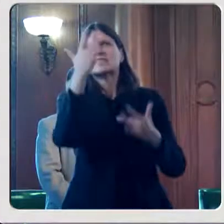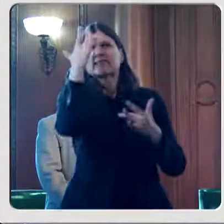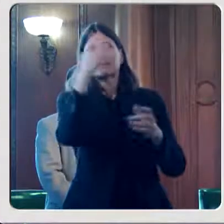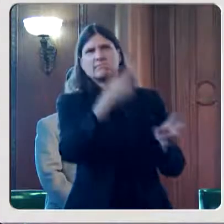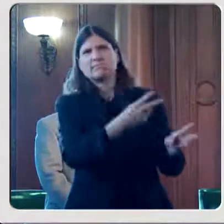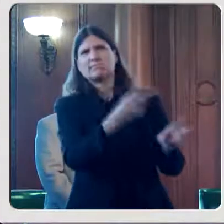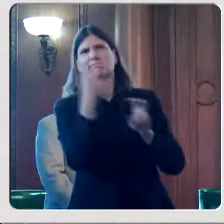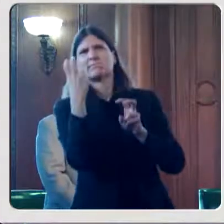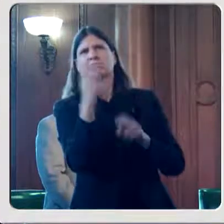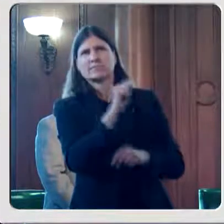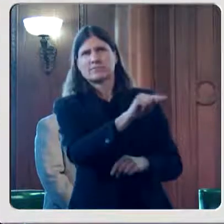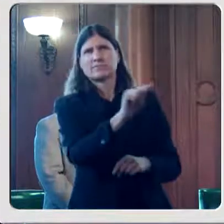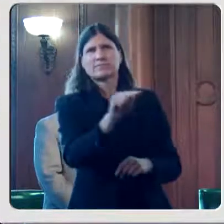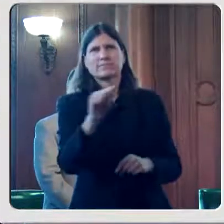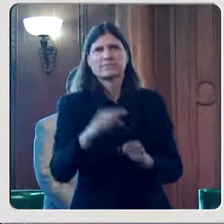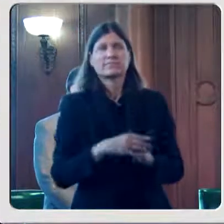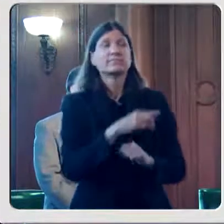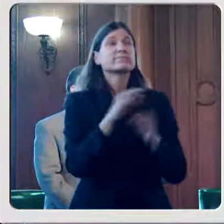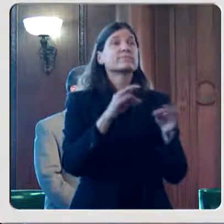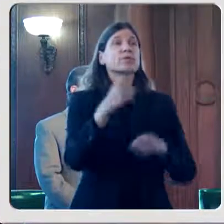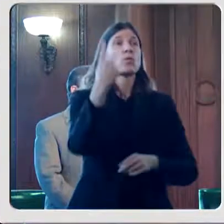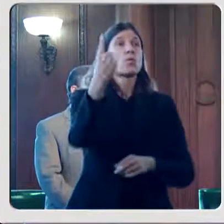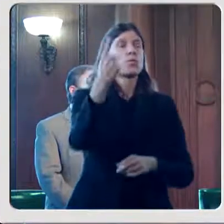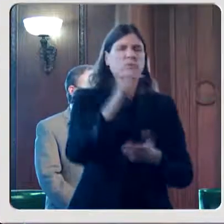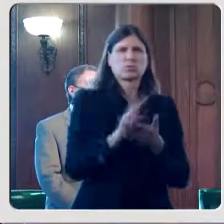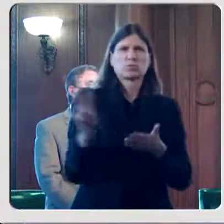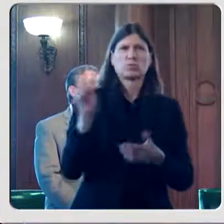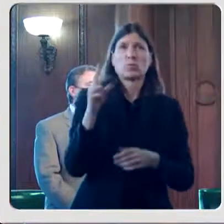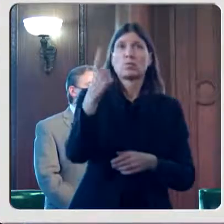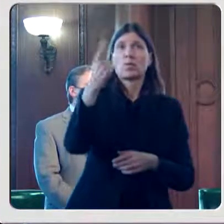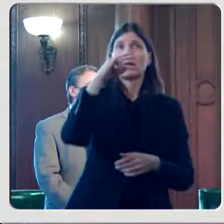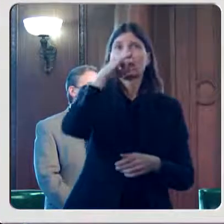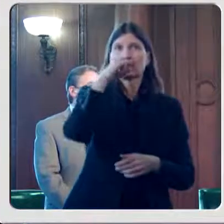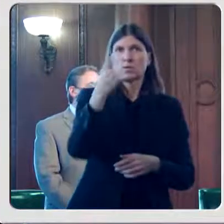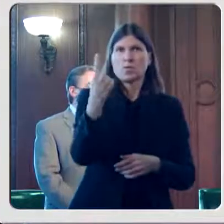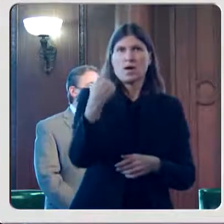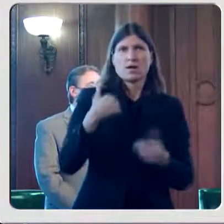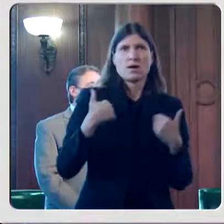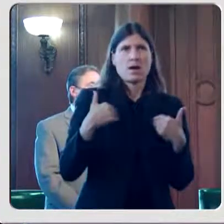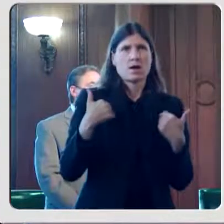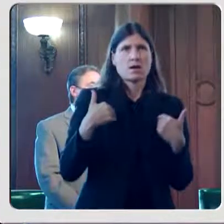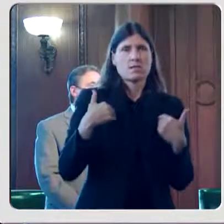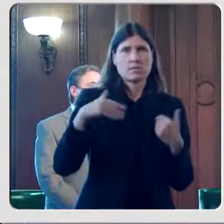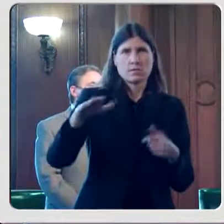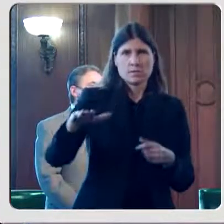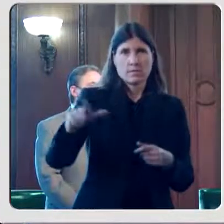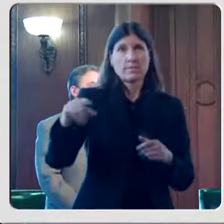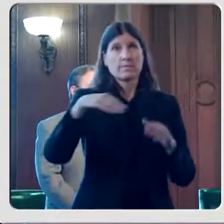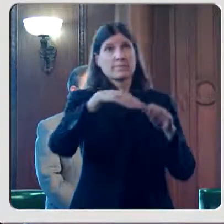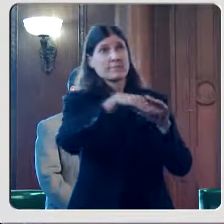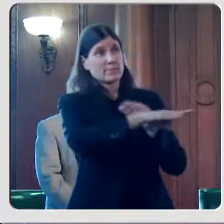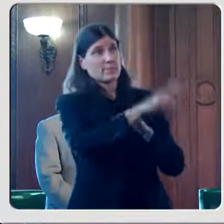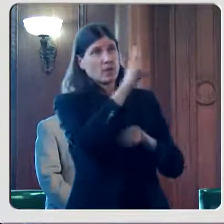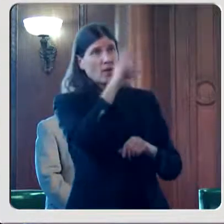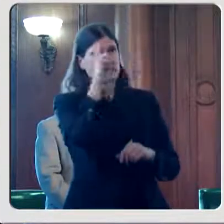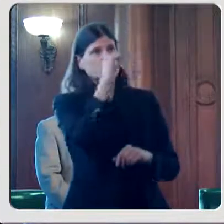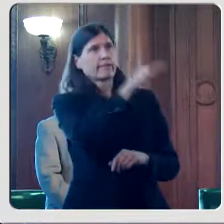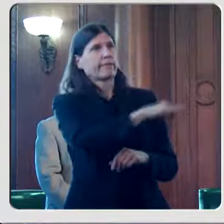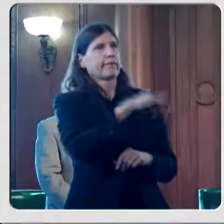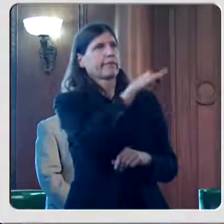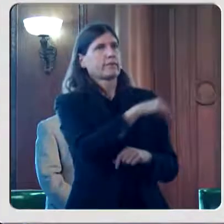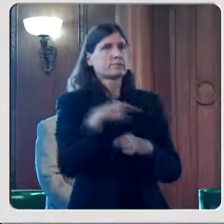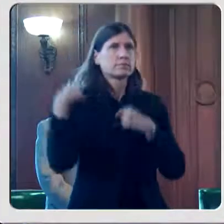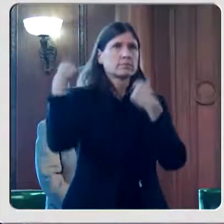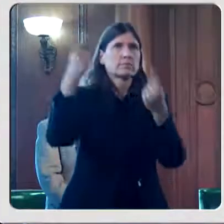who had been with us since Thanksgiving, who was only 40 years old. And so it can be a